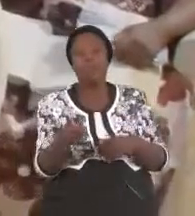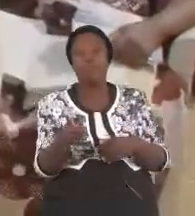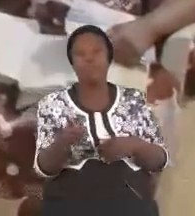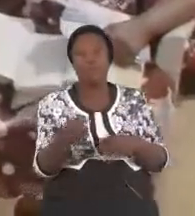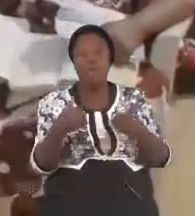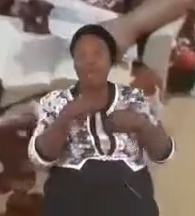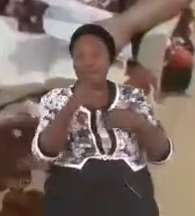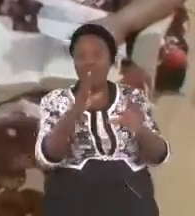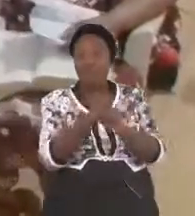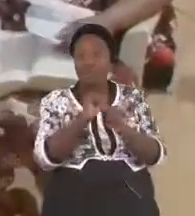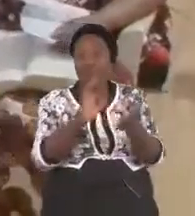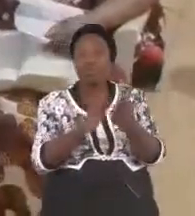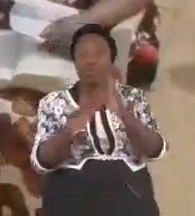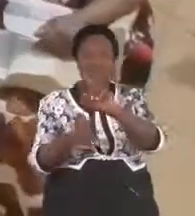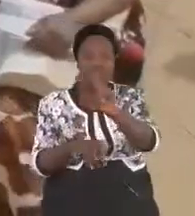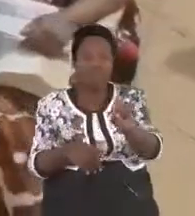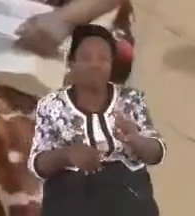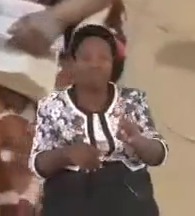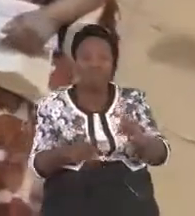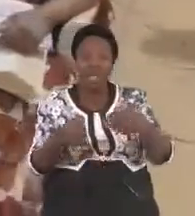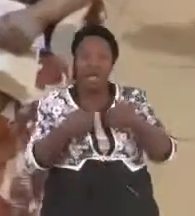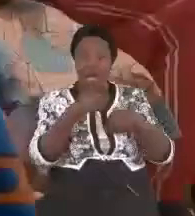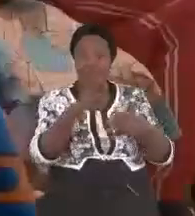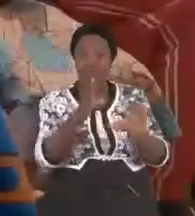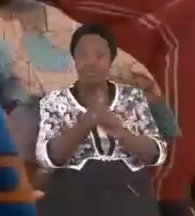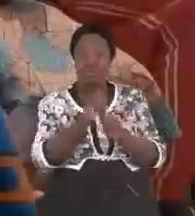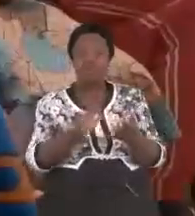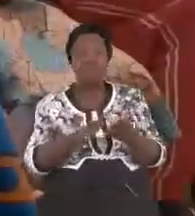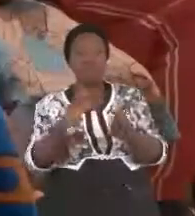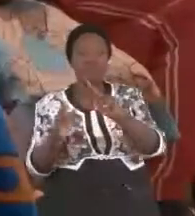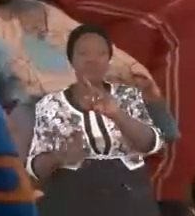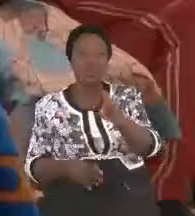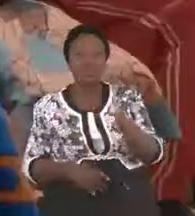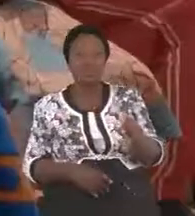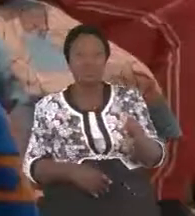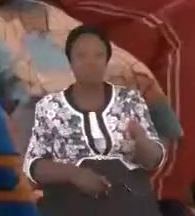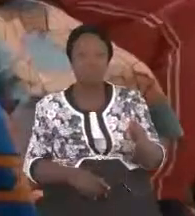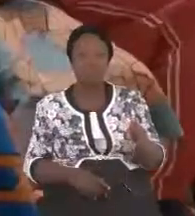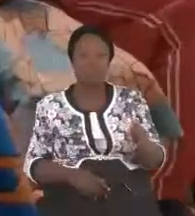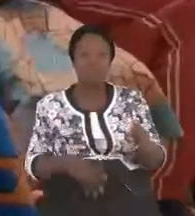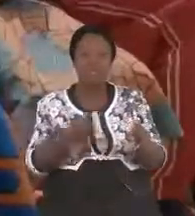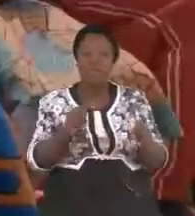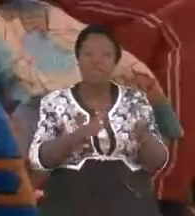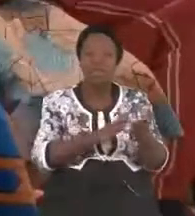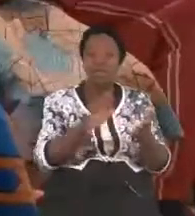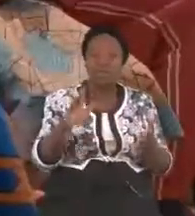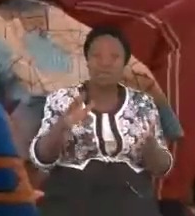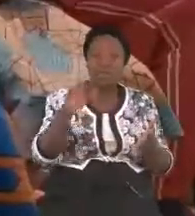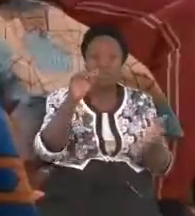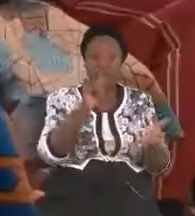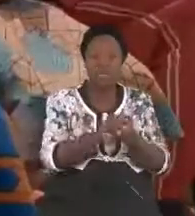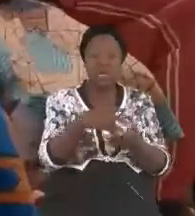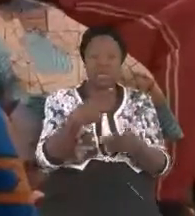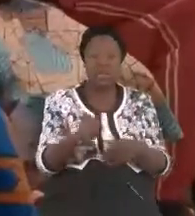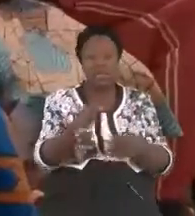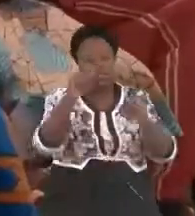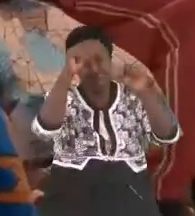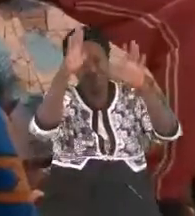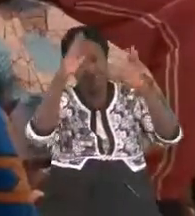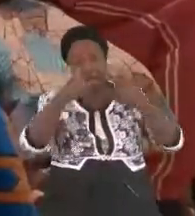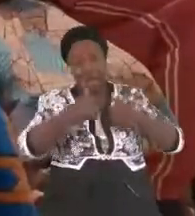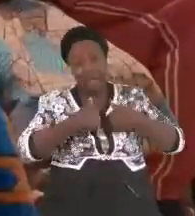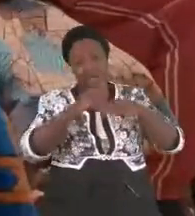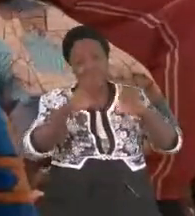glory? I said, have you received glory? The glory that the Father had given